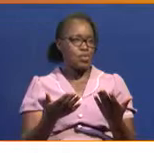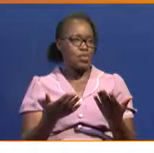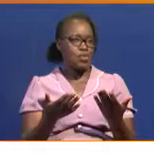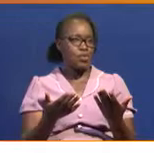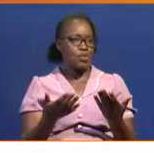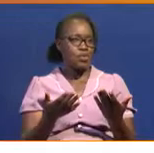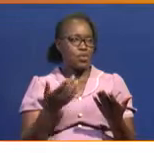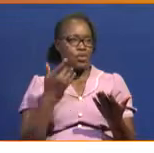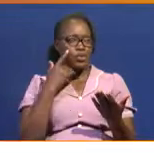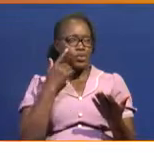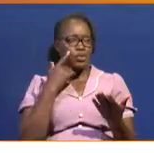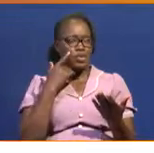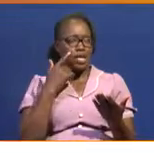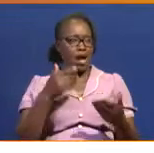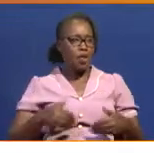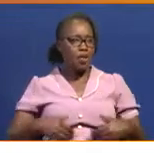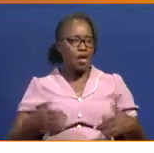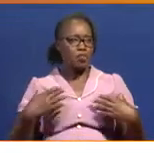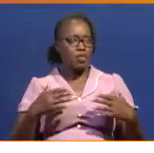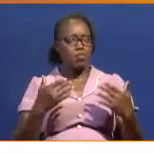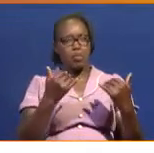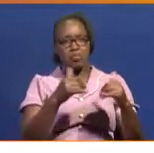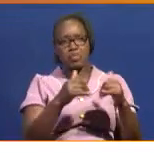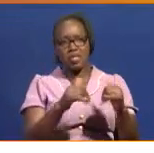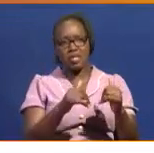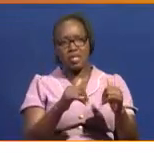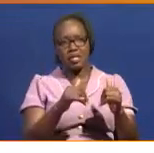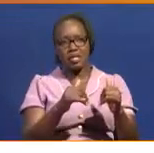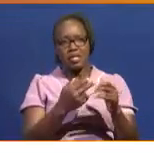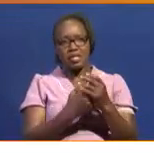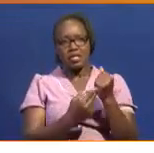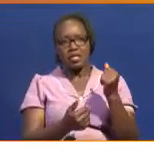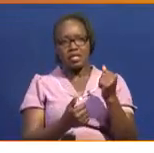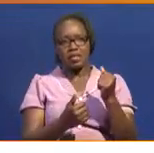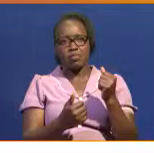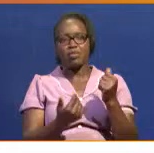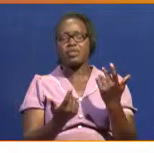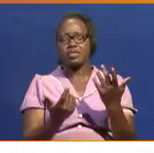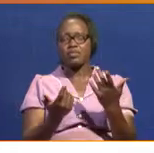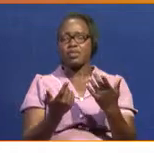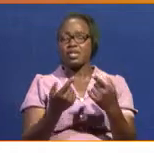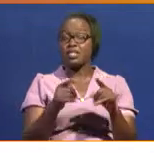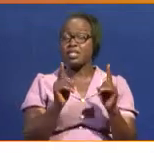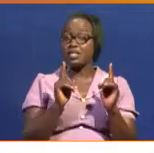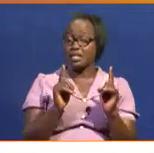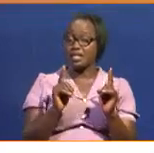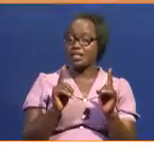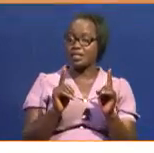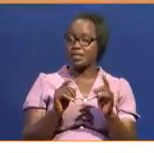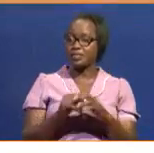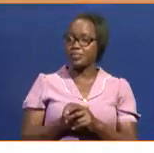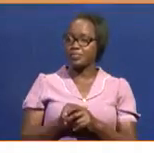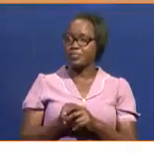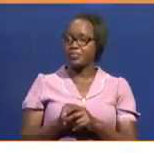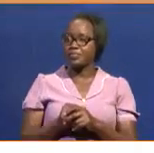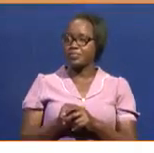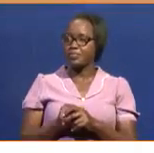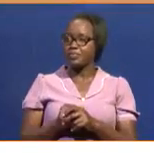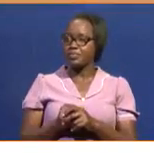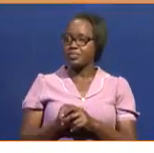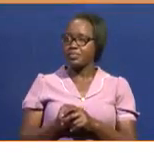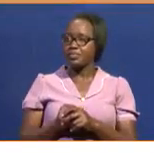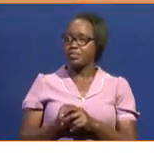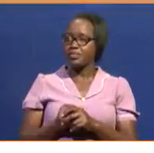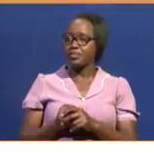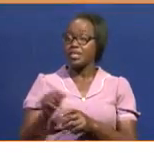you could see our youngsters playing, because we know the doubles is one place where they excelled. Yes. So yes,